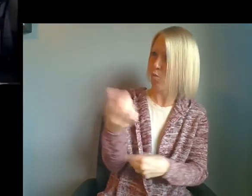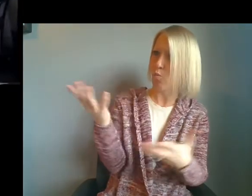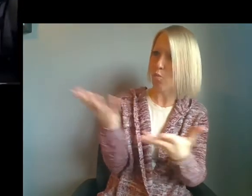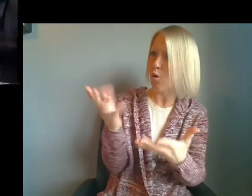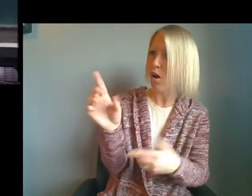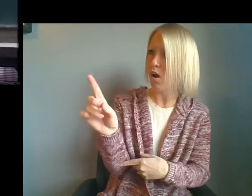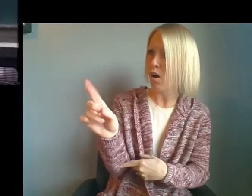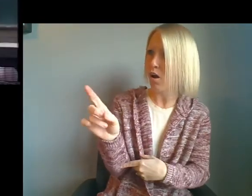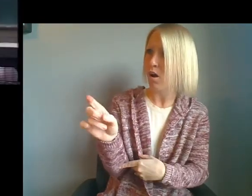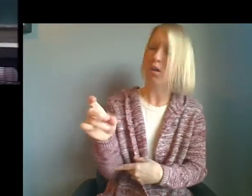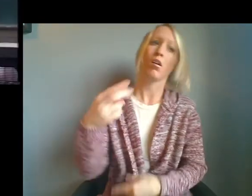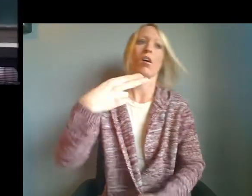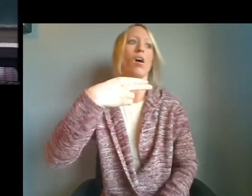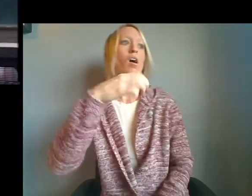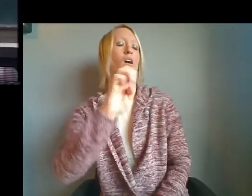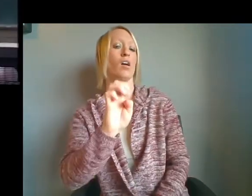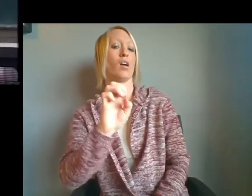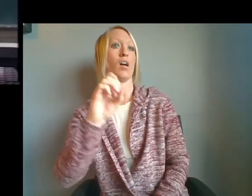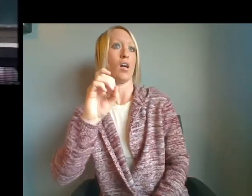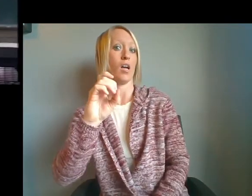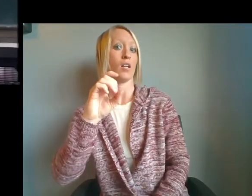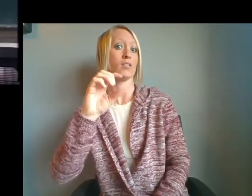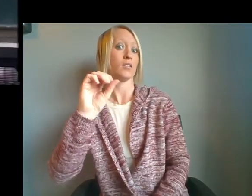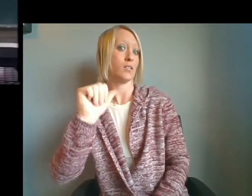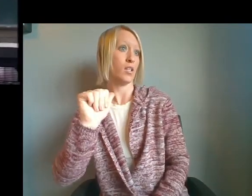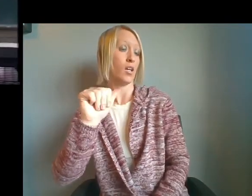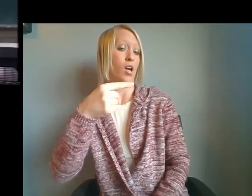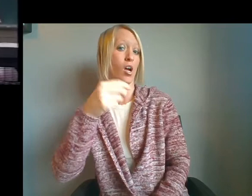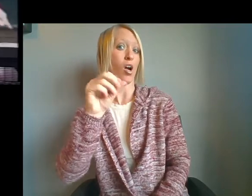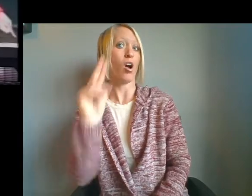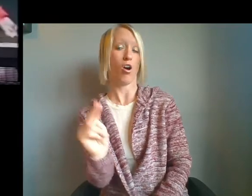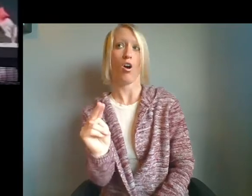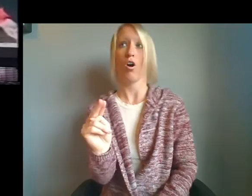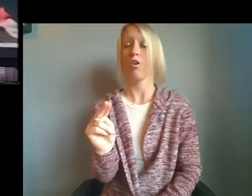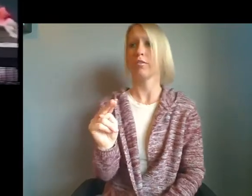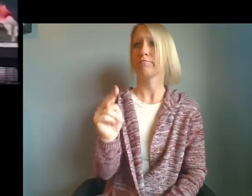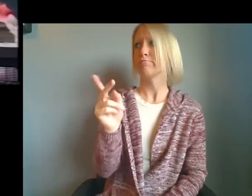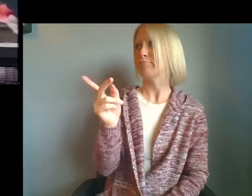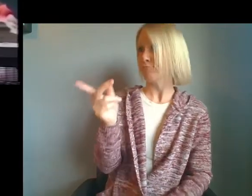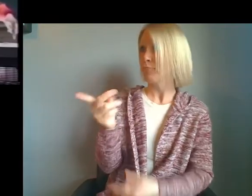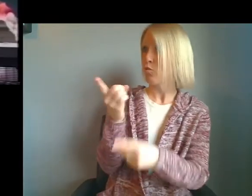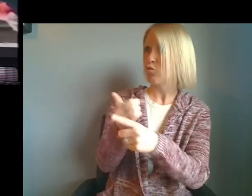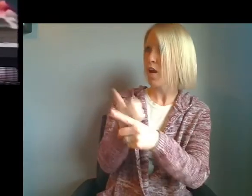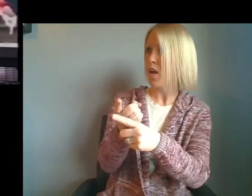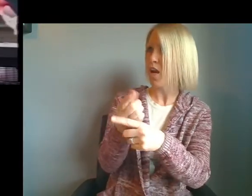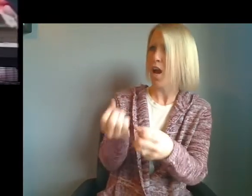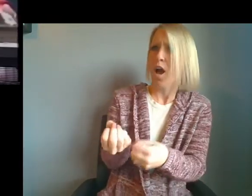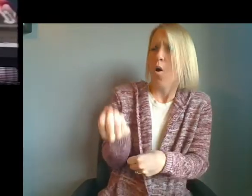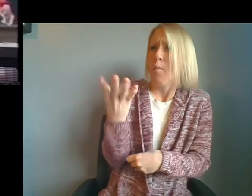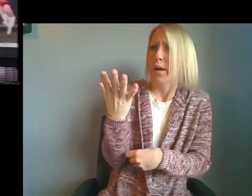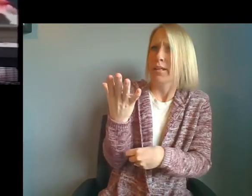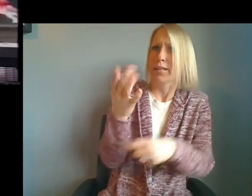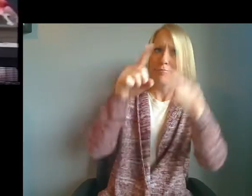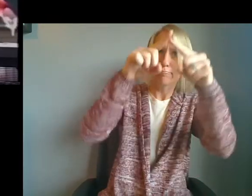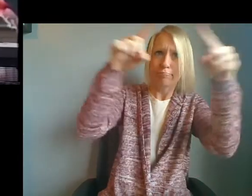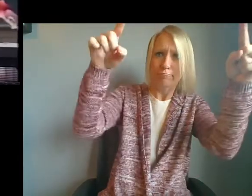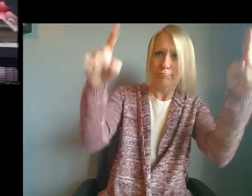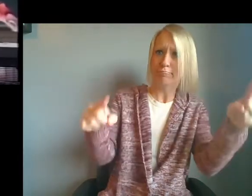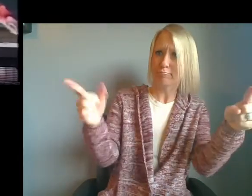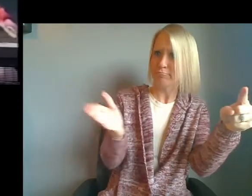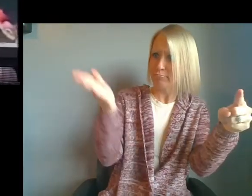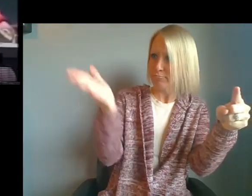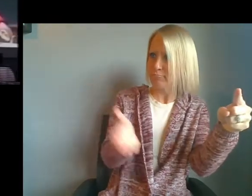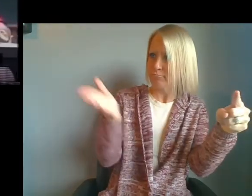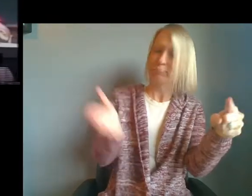6. 6. That's what gives it its name, the sides of the shape. It's called a regular hexagon. I'm going to tell you that